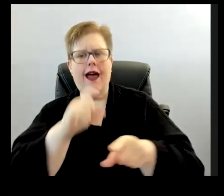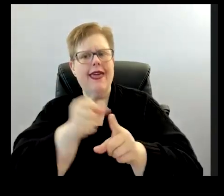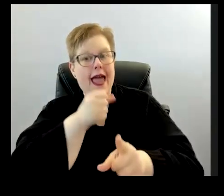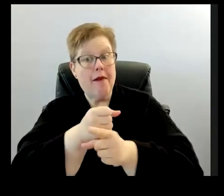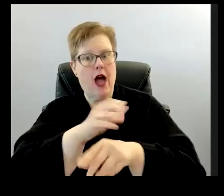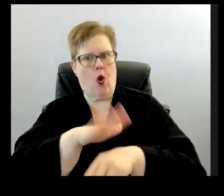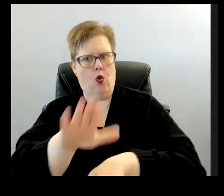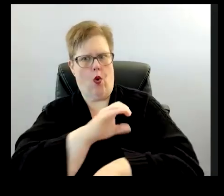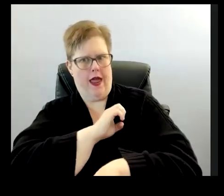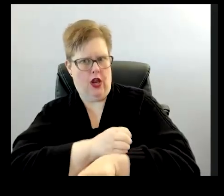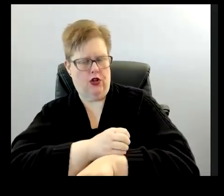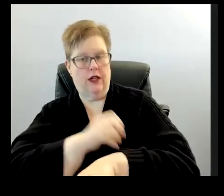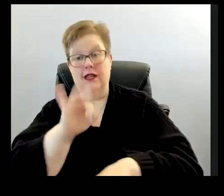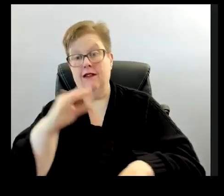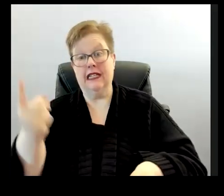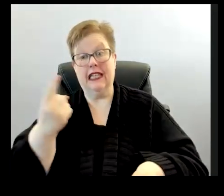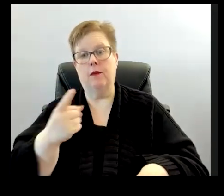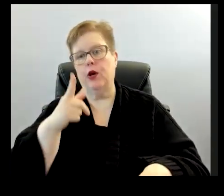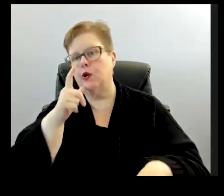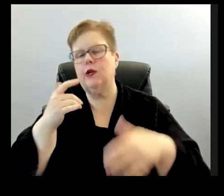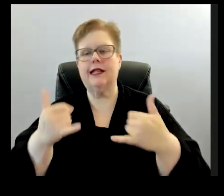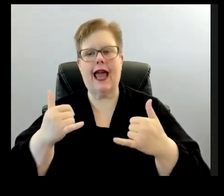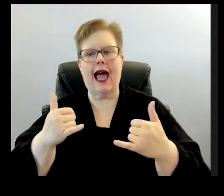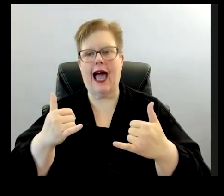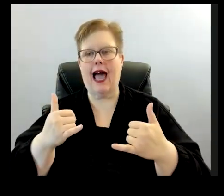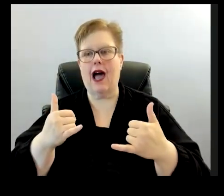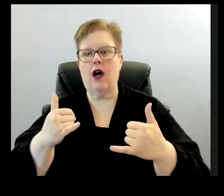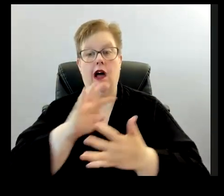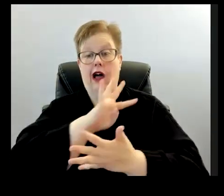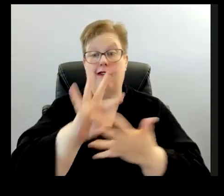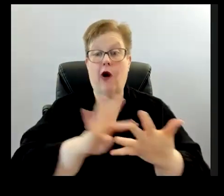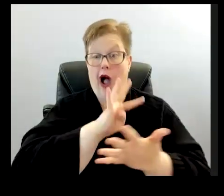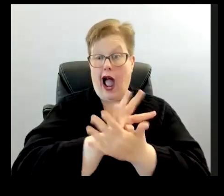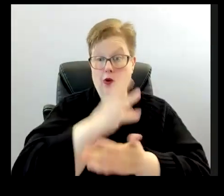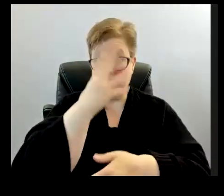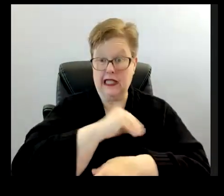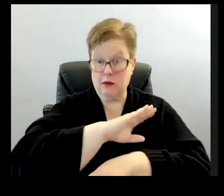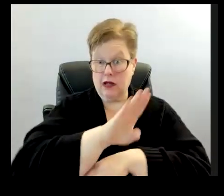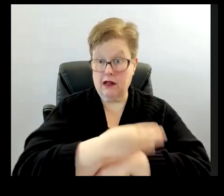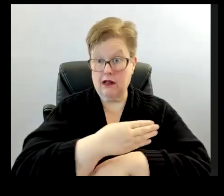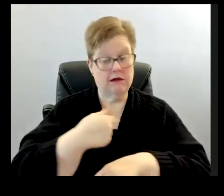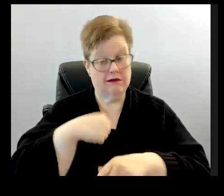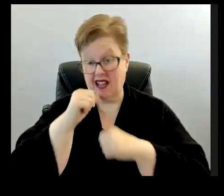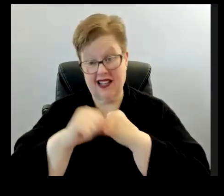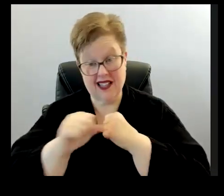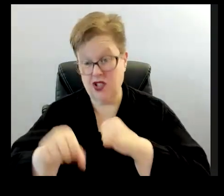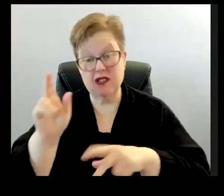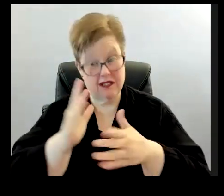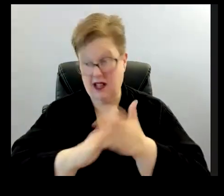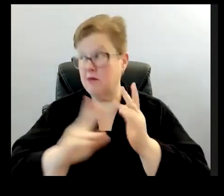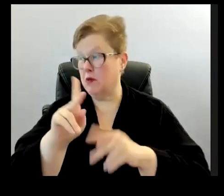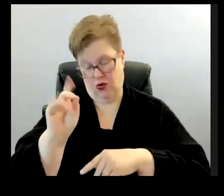be on your energy. So if you are someone who is now allocating 4 hours of sleep a night, and I'm not exaggerating, we've had people do